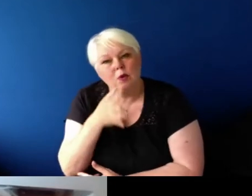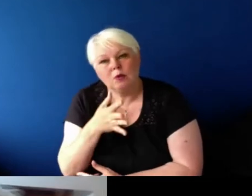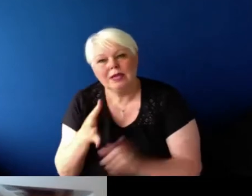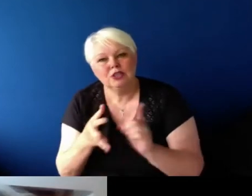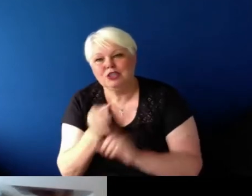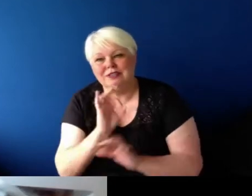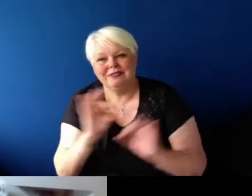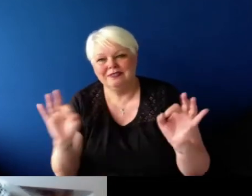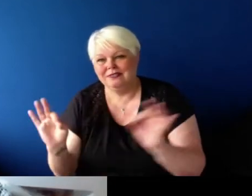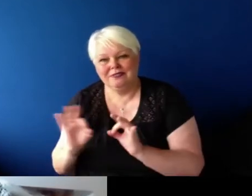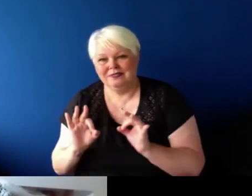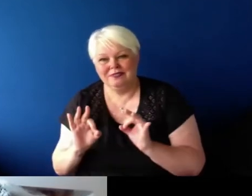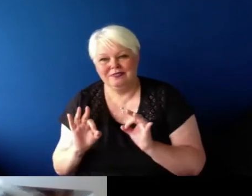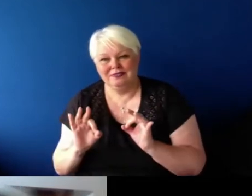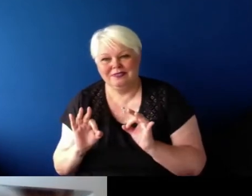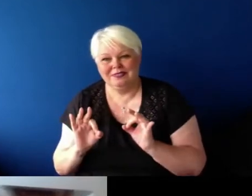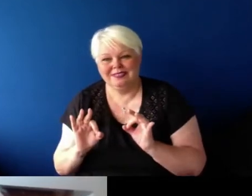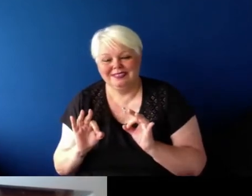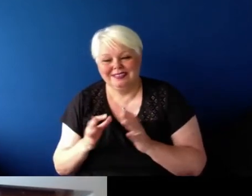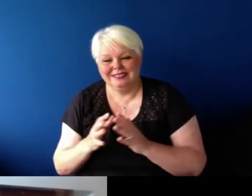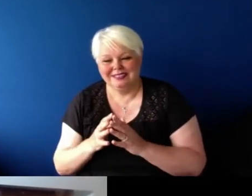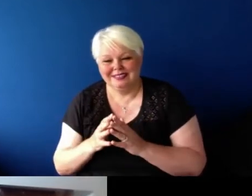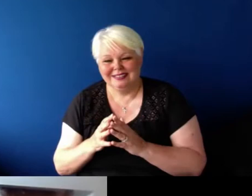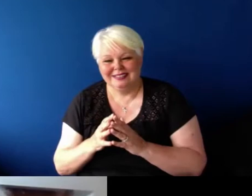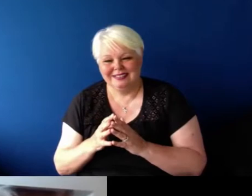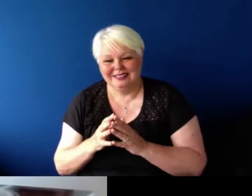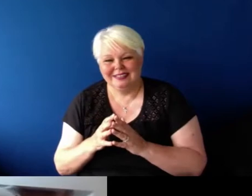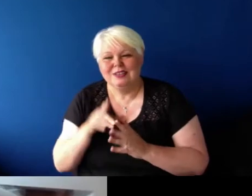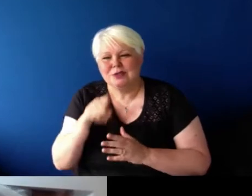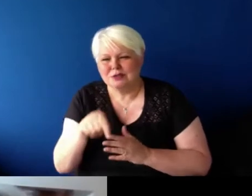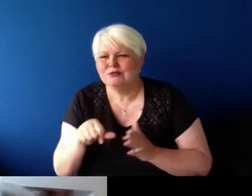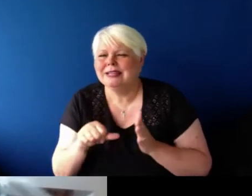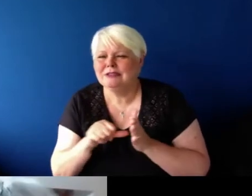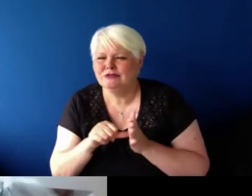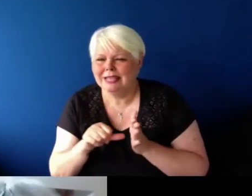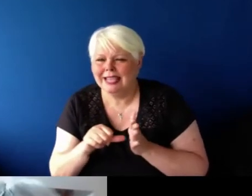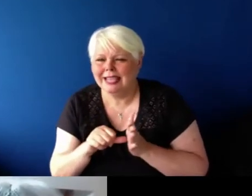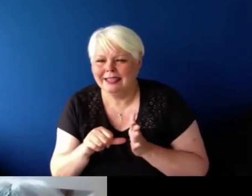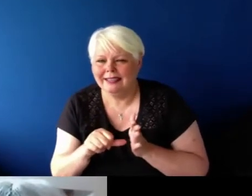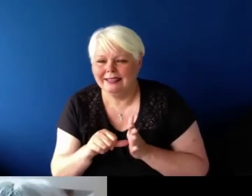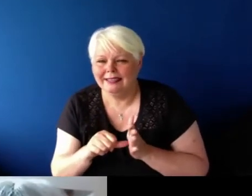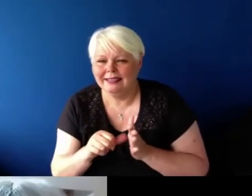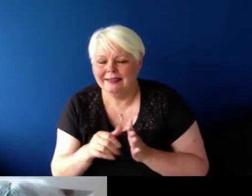anywhere. And that's so it's really tricky, isn't it?